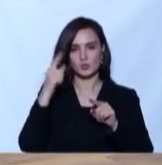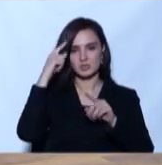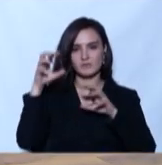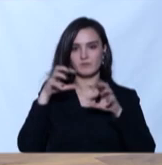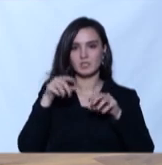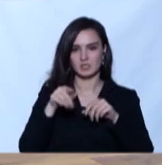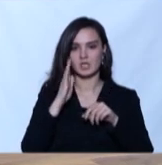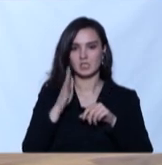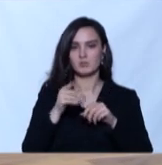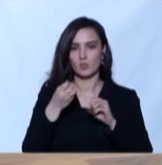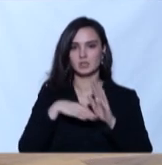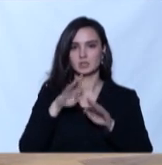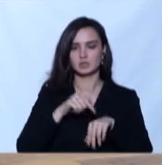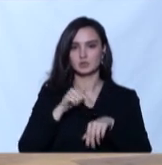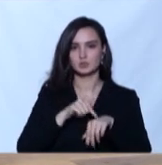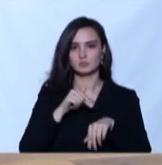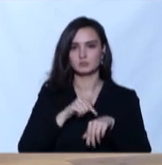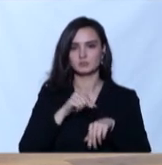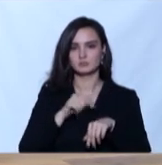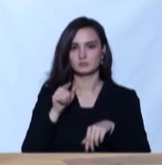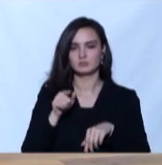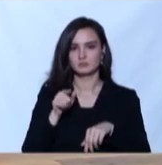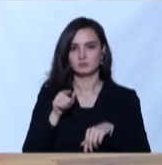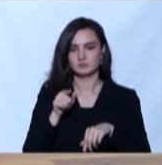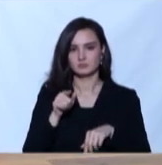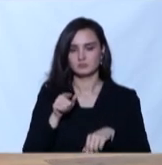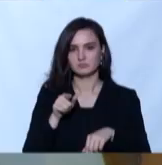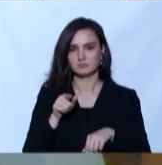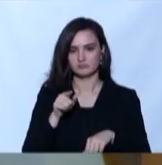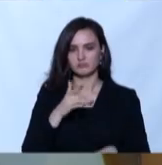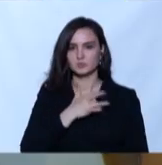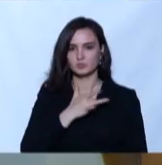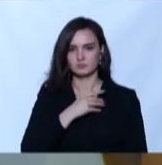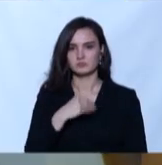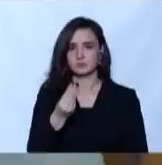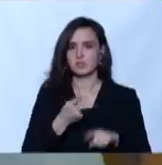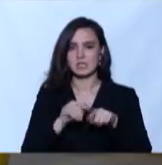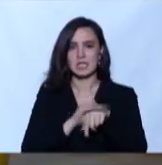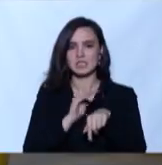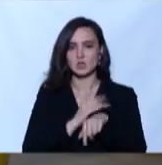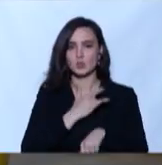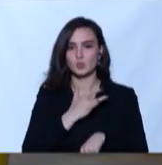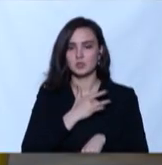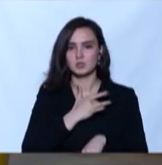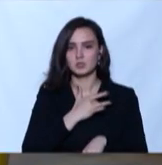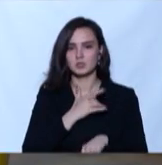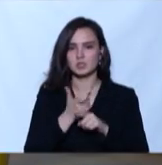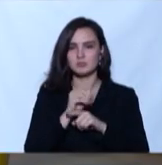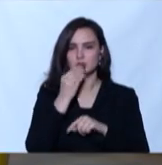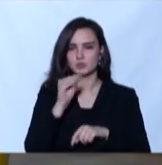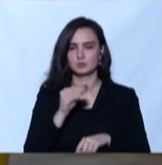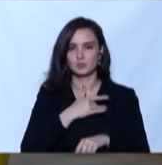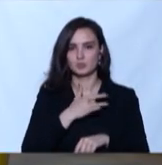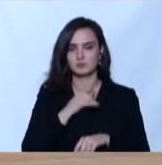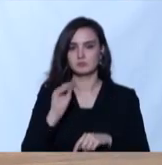he said. And he put a red heart in the tin man's chest. "It is a kind heart," he said. "The very best." Then